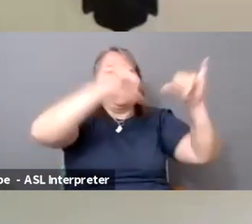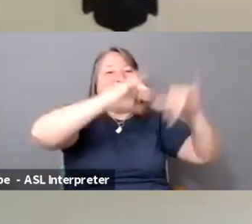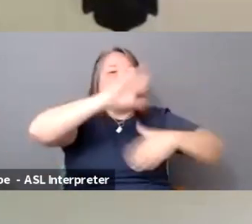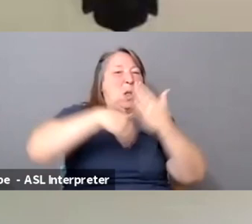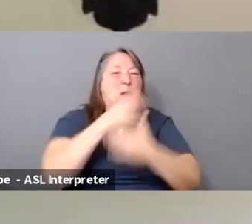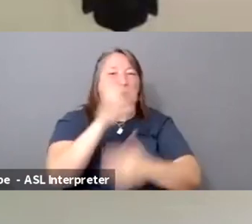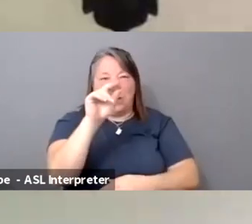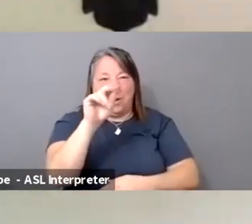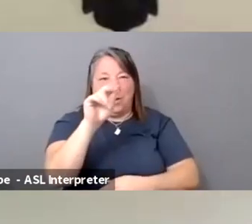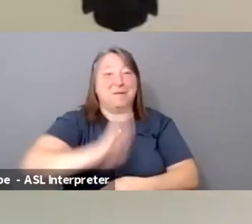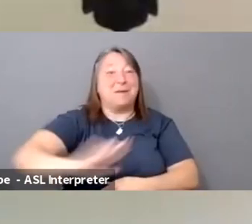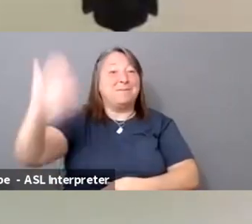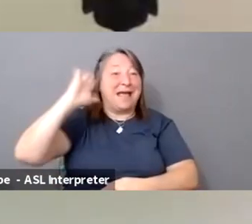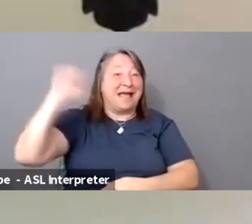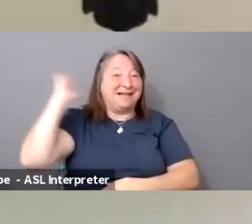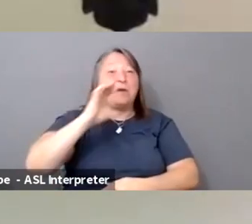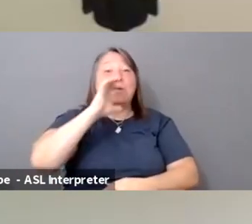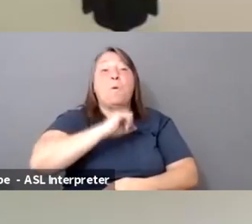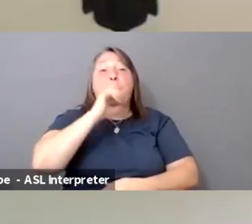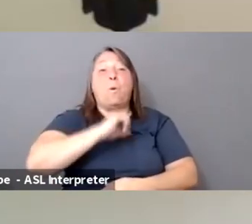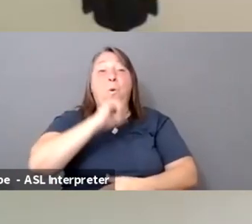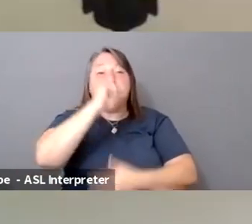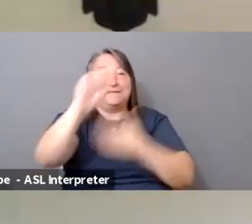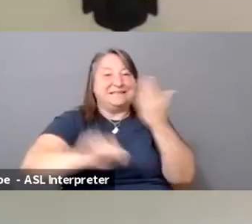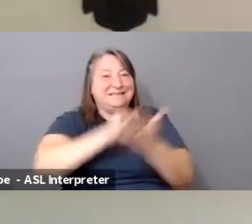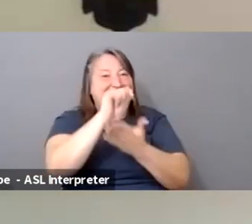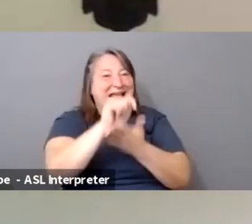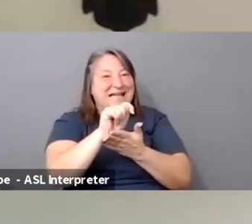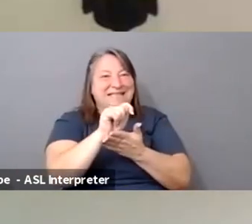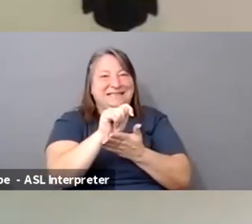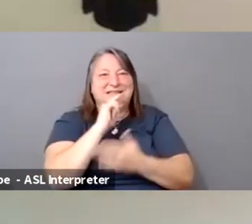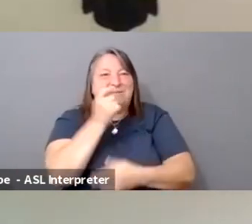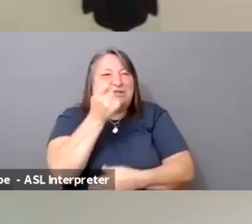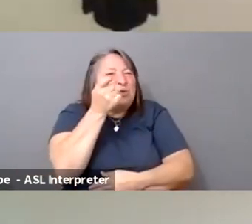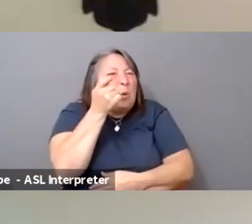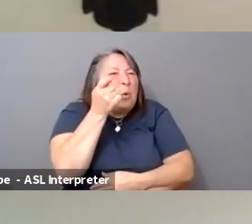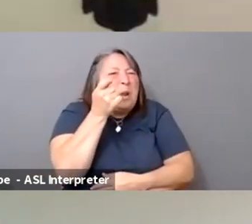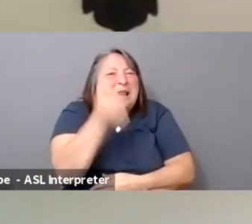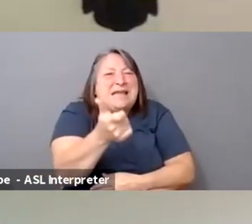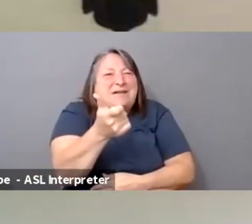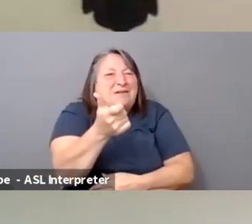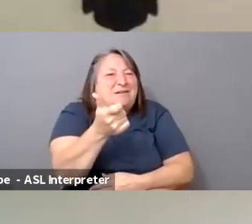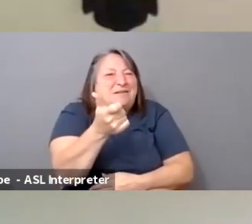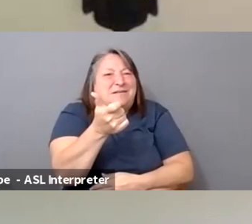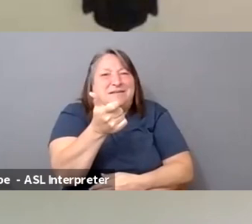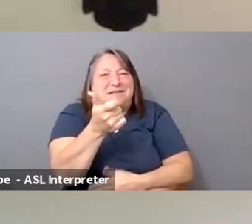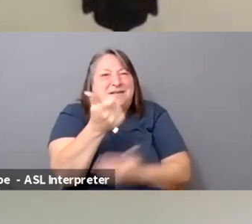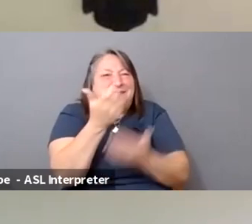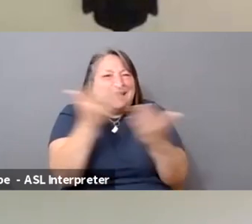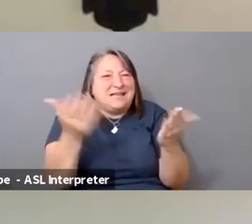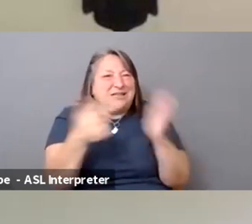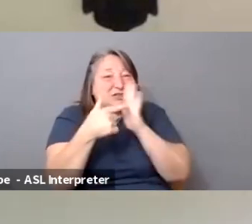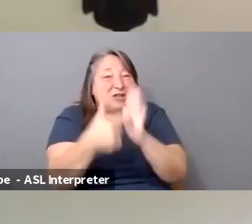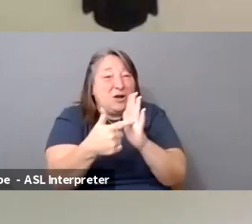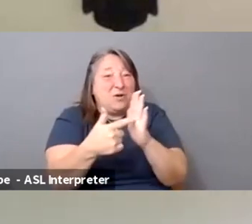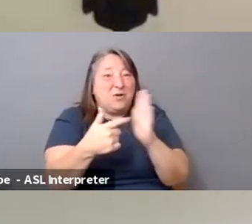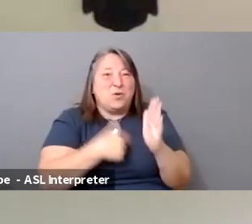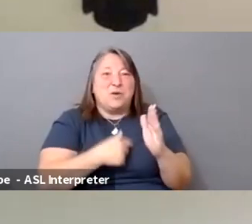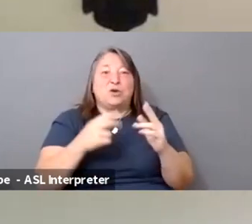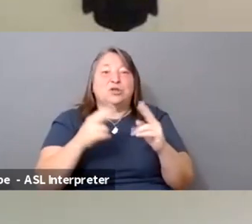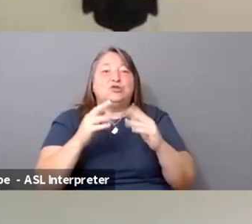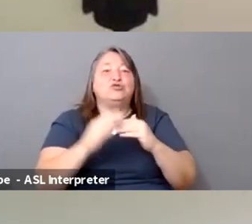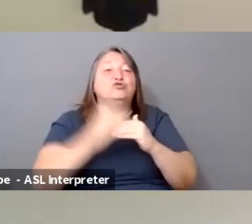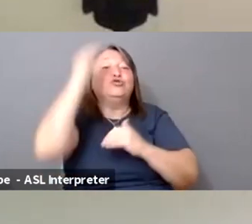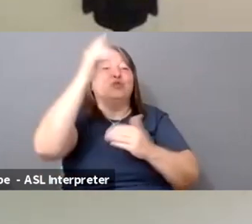then, back in the old days, because there was so little product, I think we were hypercritical